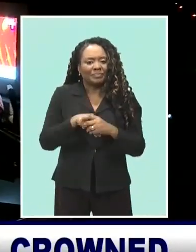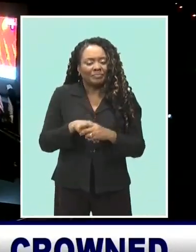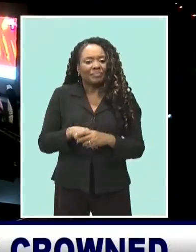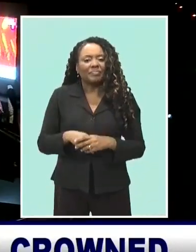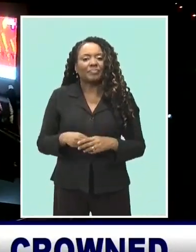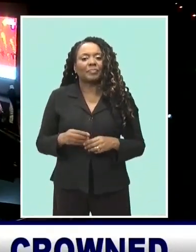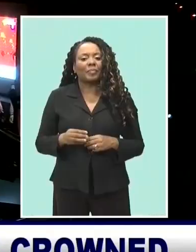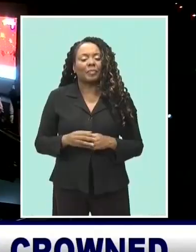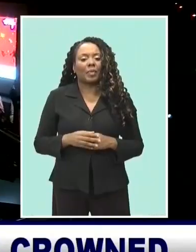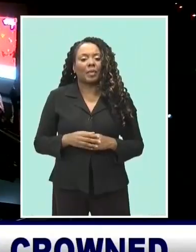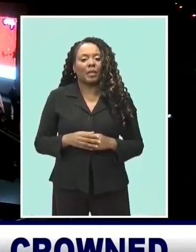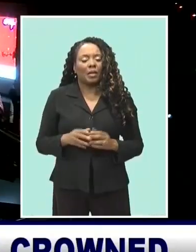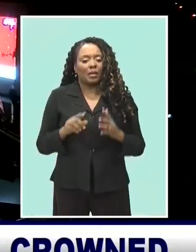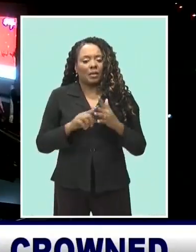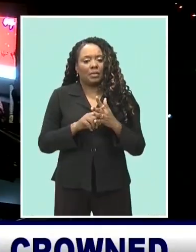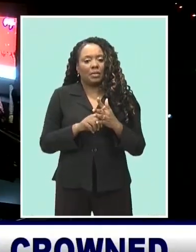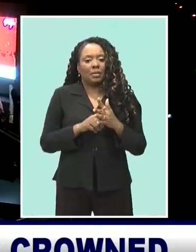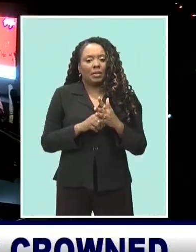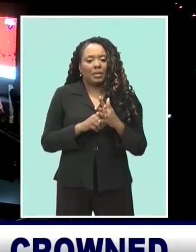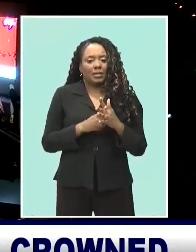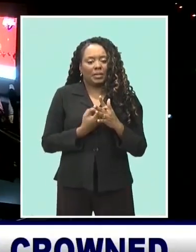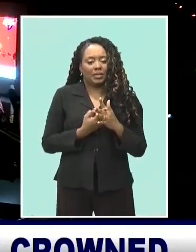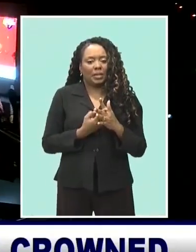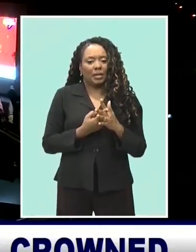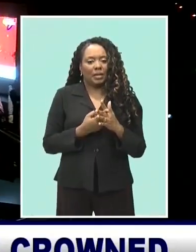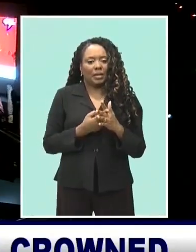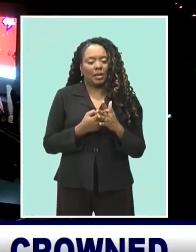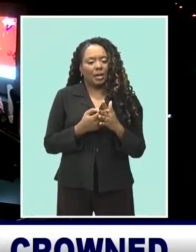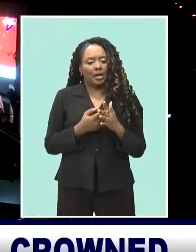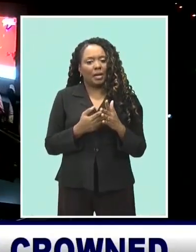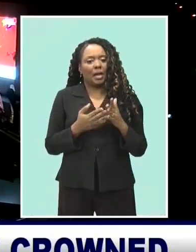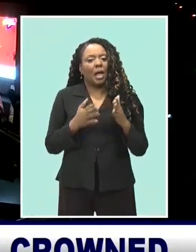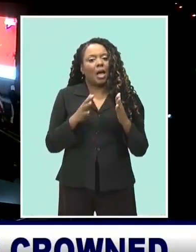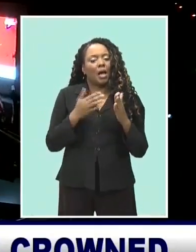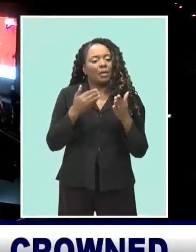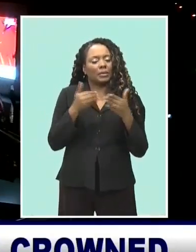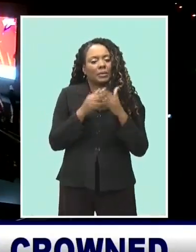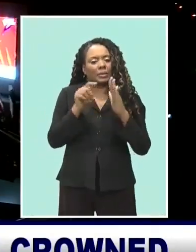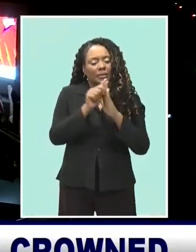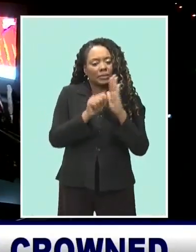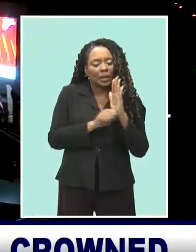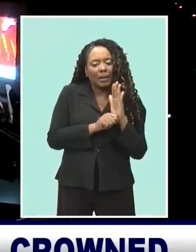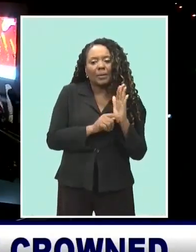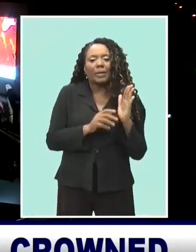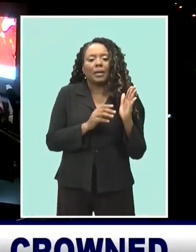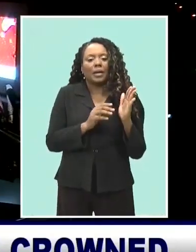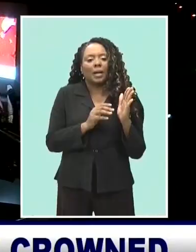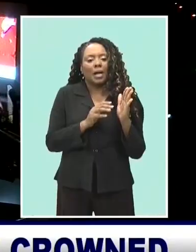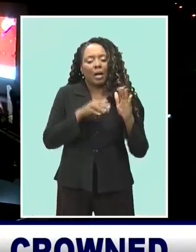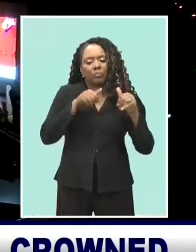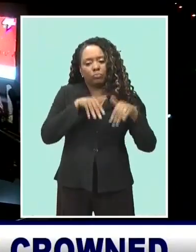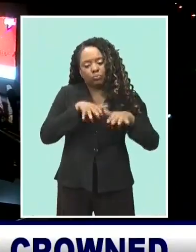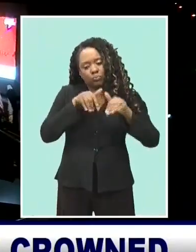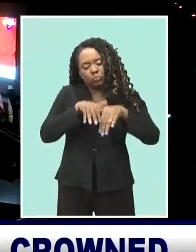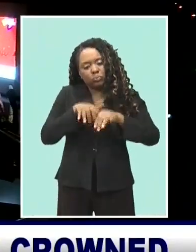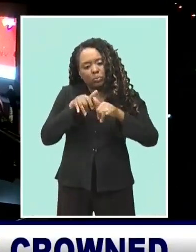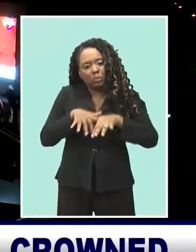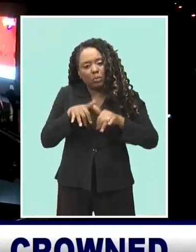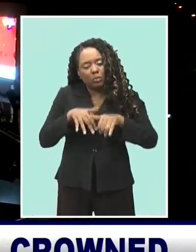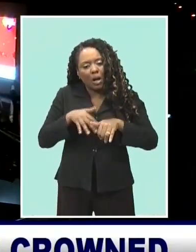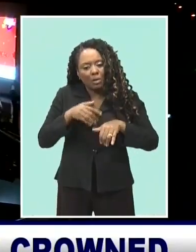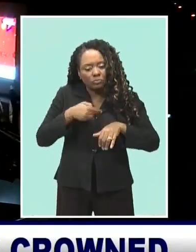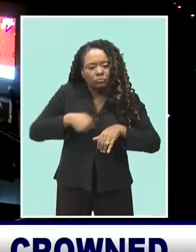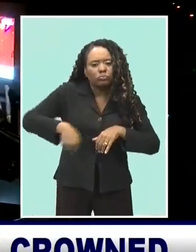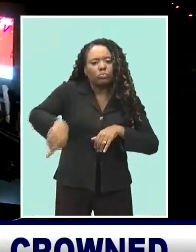Holborn. They start at the Courts playing field, they come up to Holborn, and then they make their way down to the last booth, I believe, and then they come right back